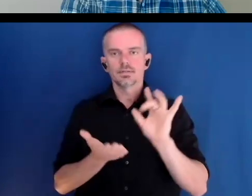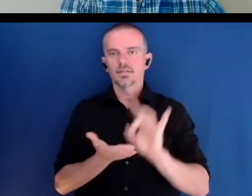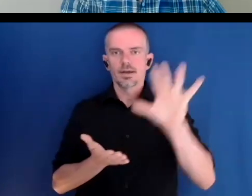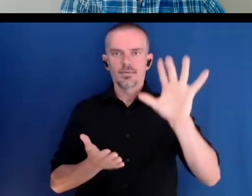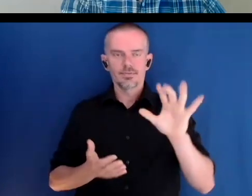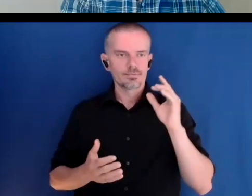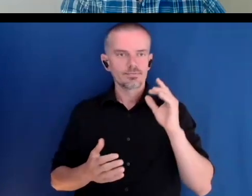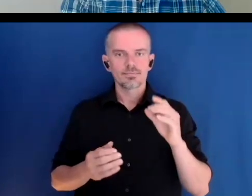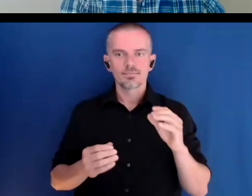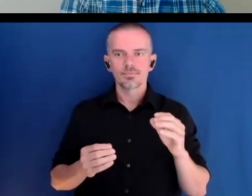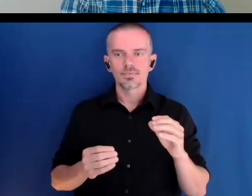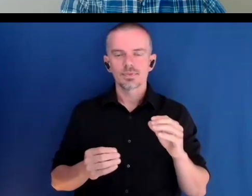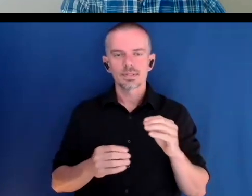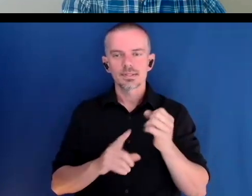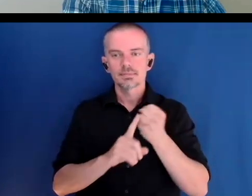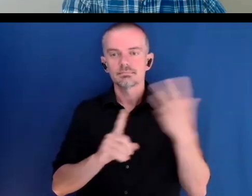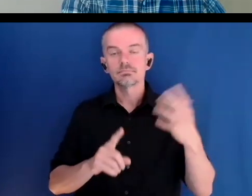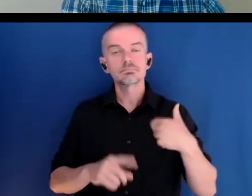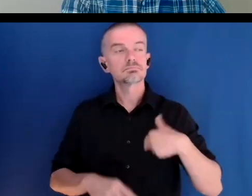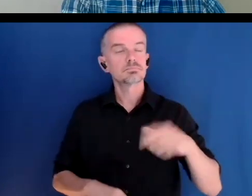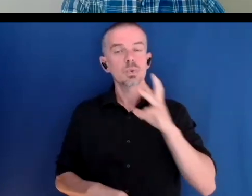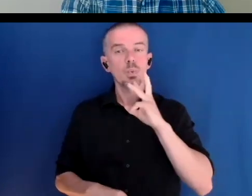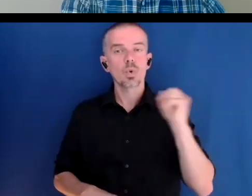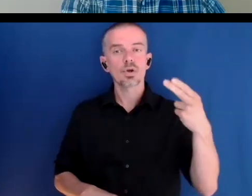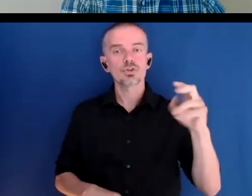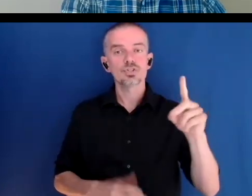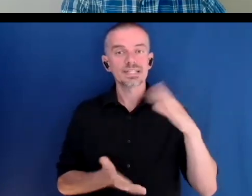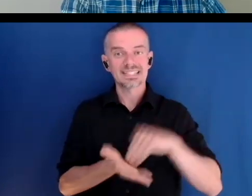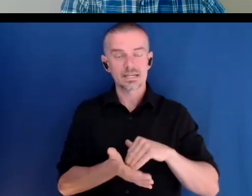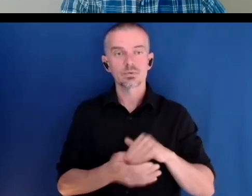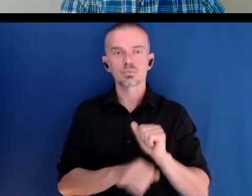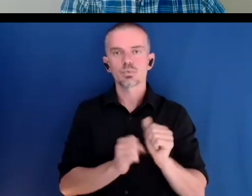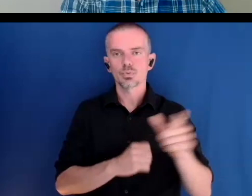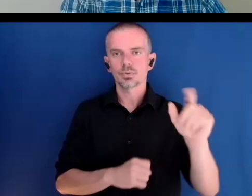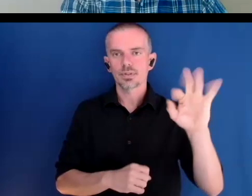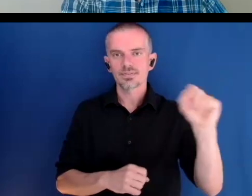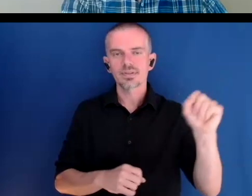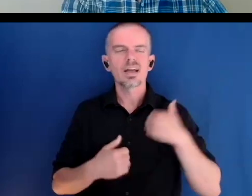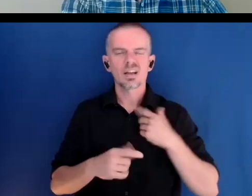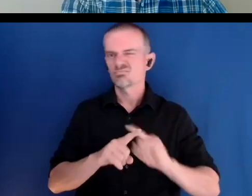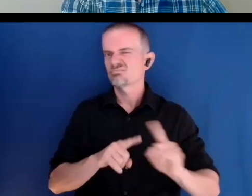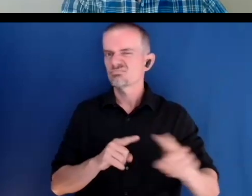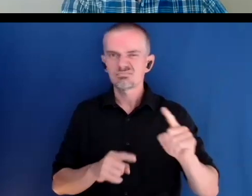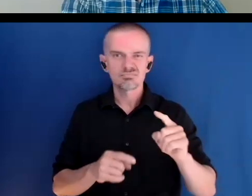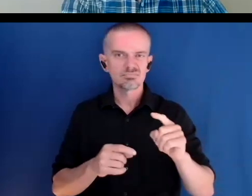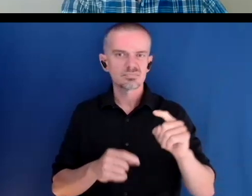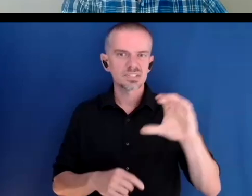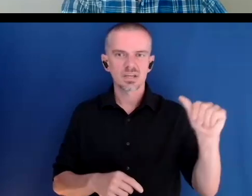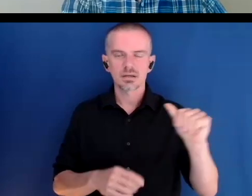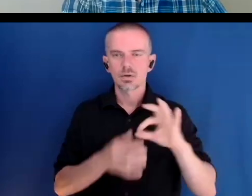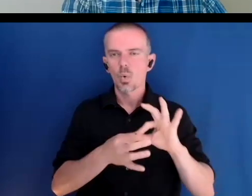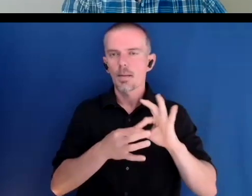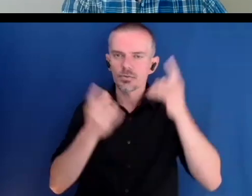For additional context on the Watershed Center, we've been working with the agency through various cooperative agreements and grants for almost 30 years